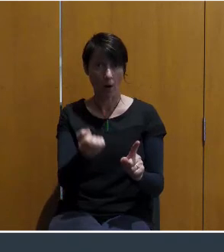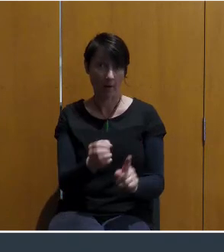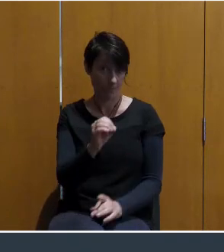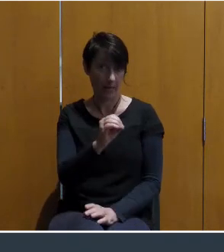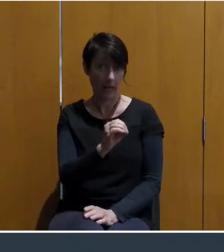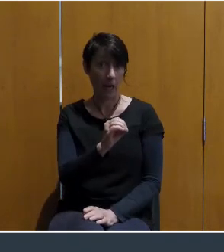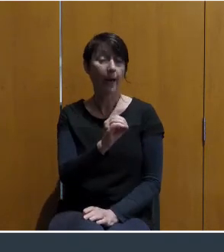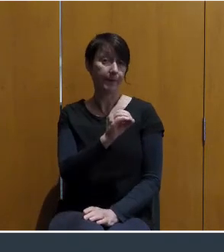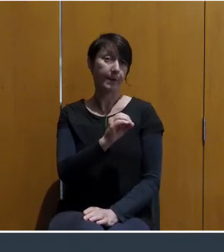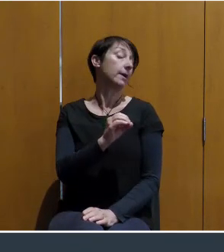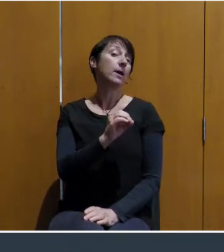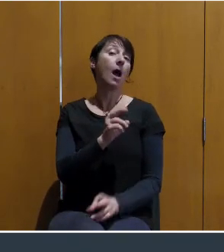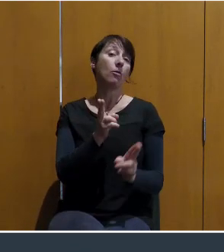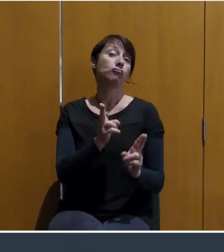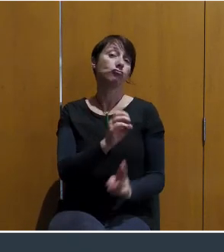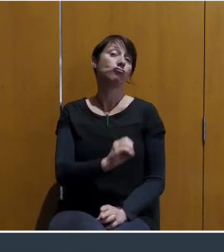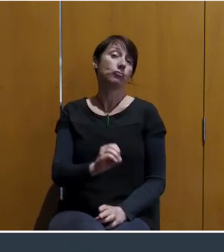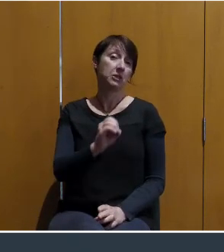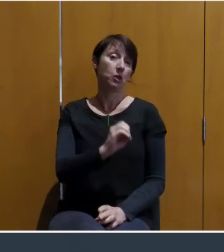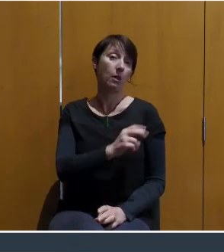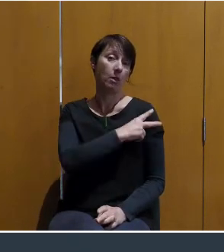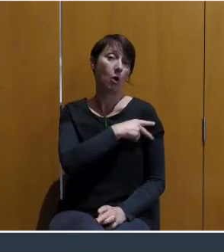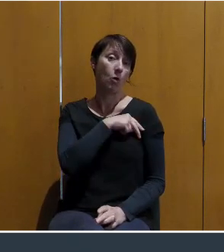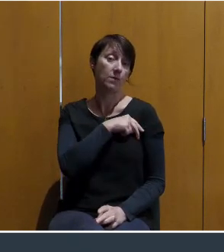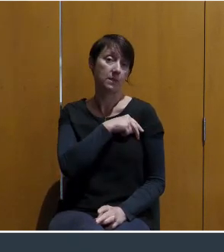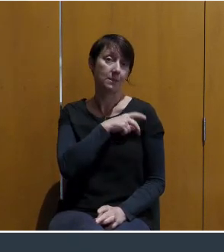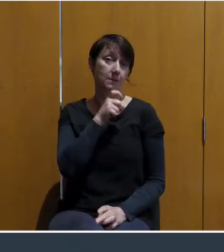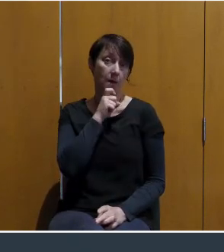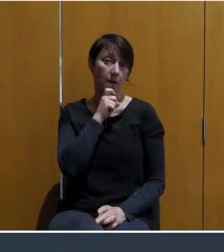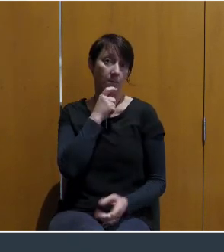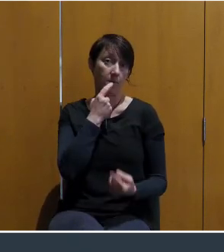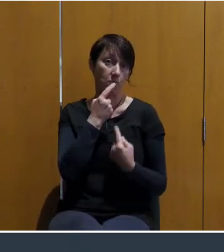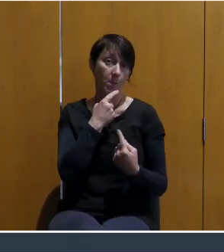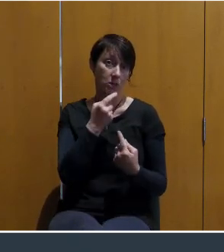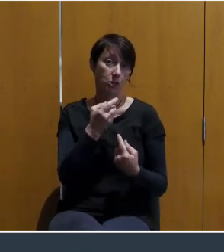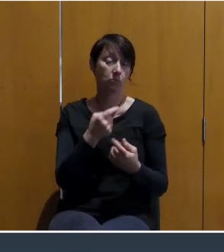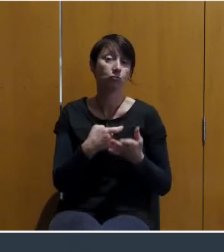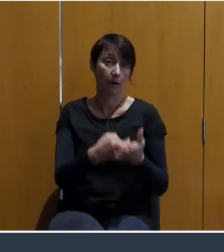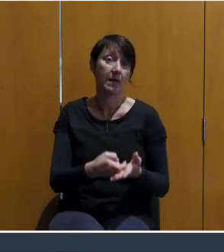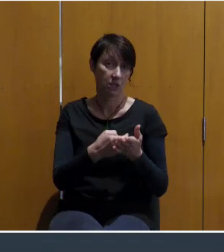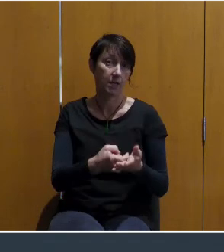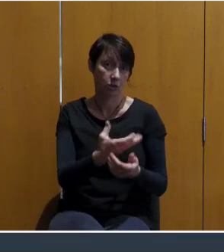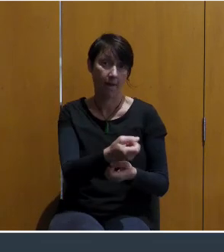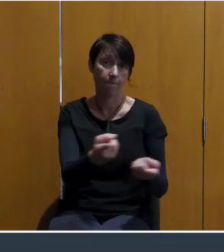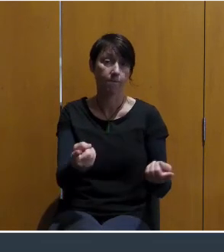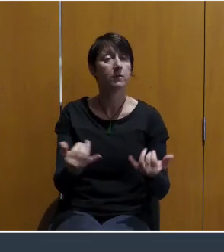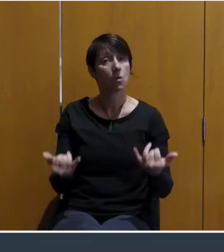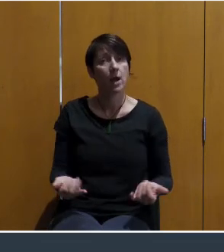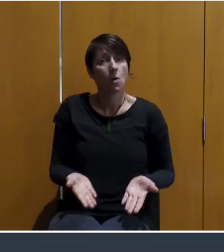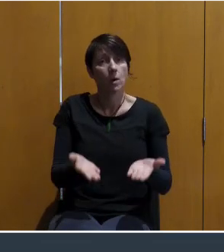then what we might do, Carolyn, is just give all of the councillors an opportunity to read through the